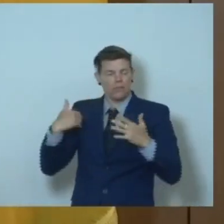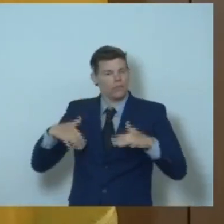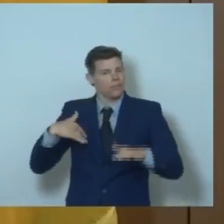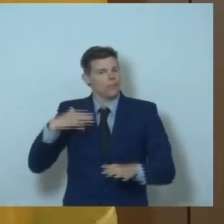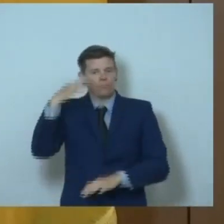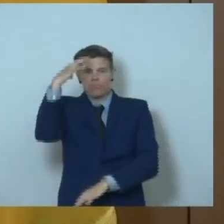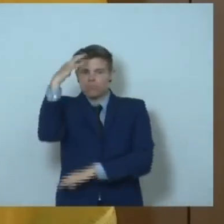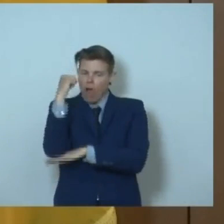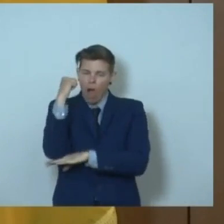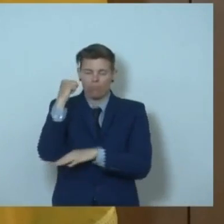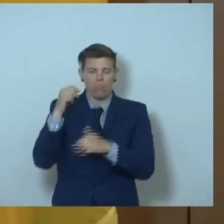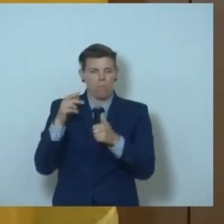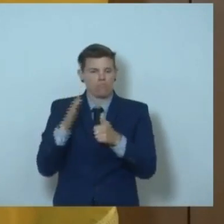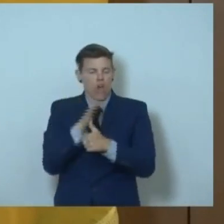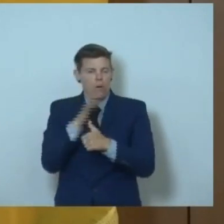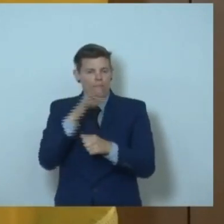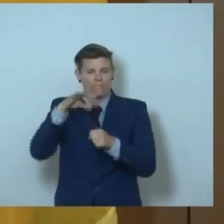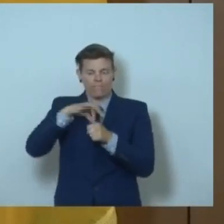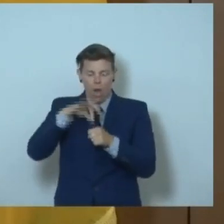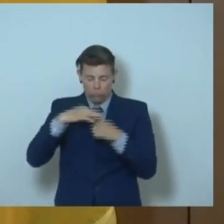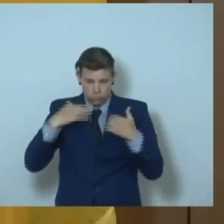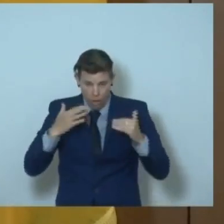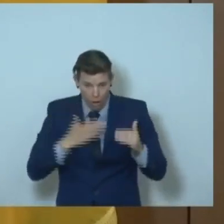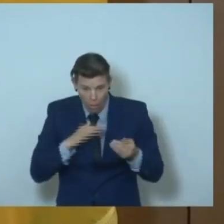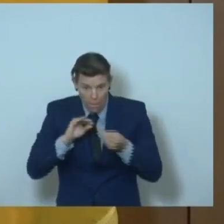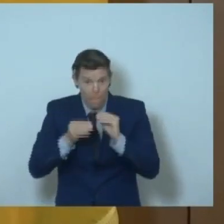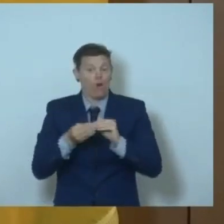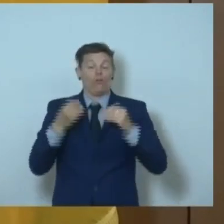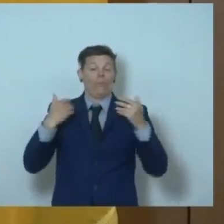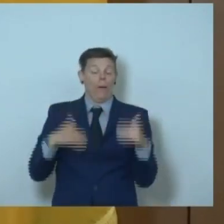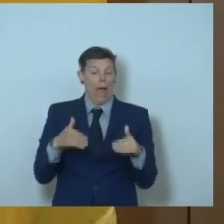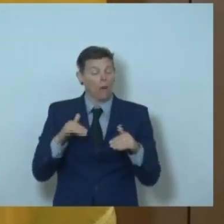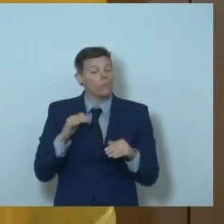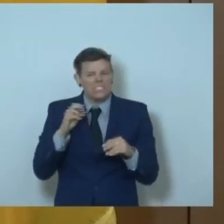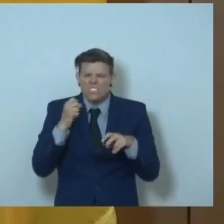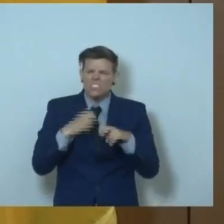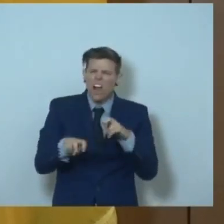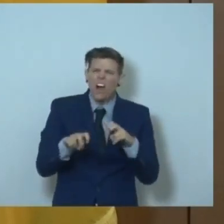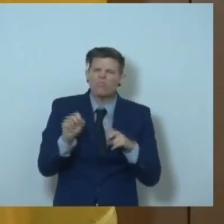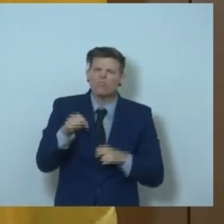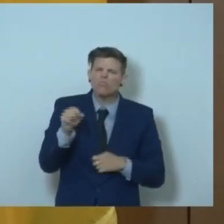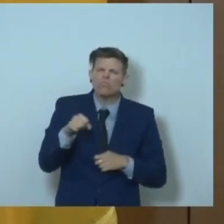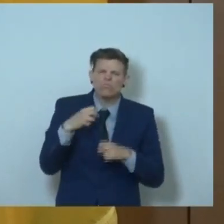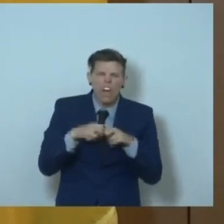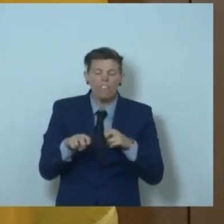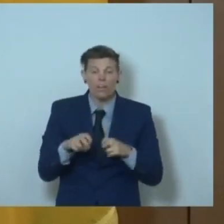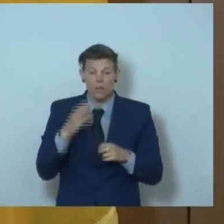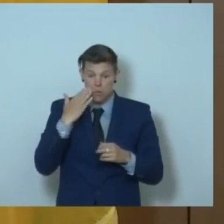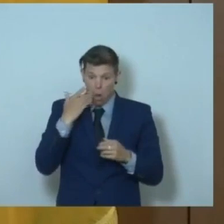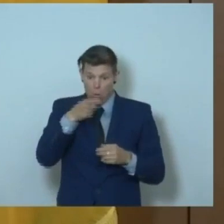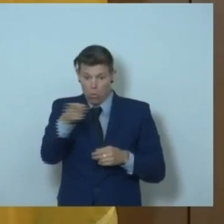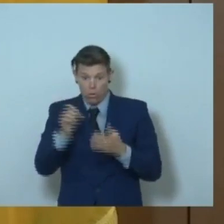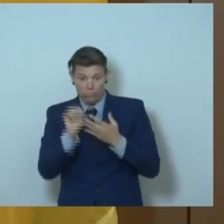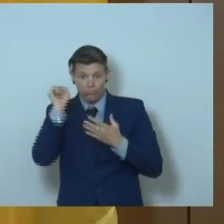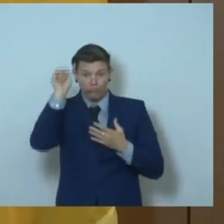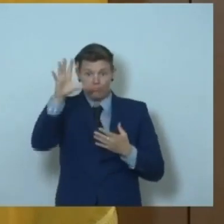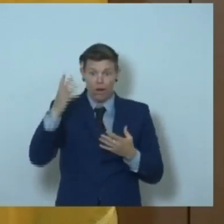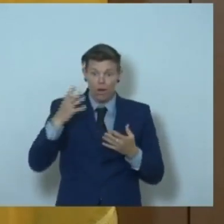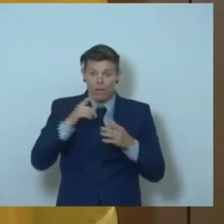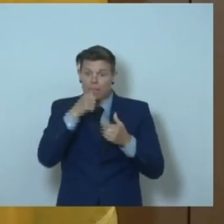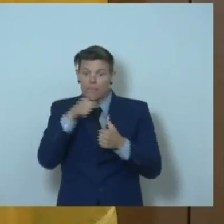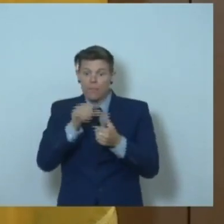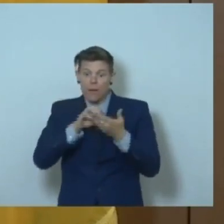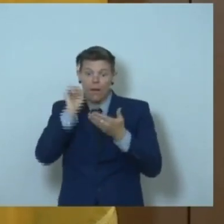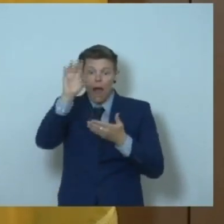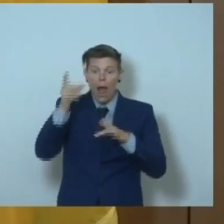in New Mexico, even though it was tough, right? Because asking for an absentee ballot takes that initiative from